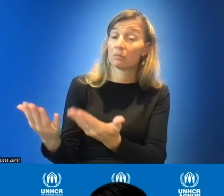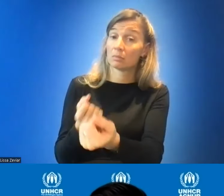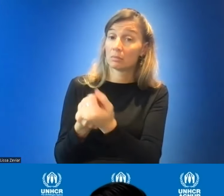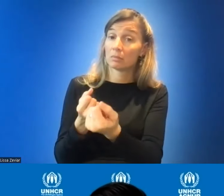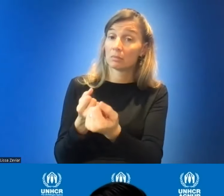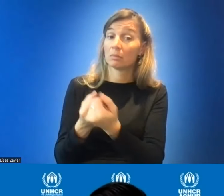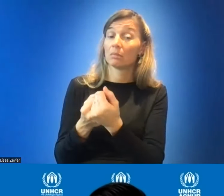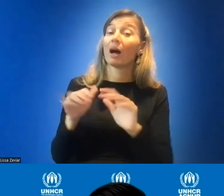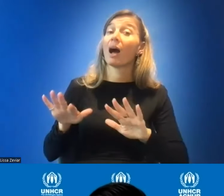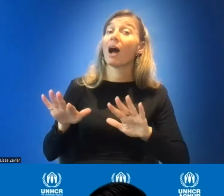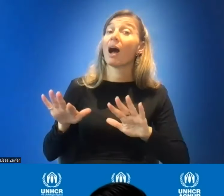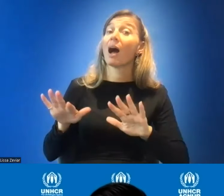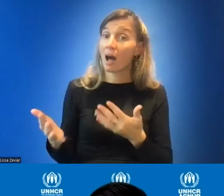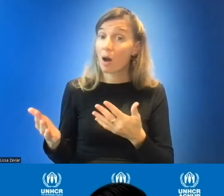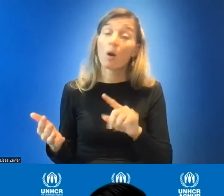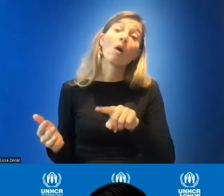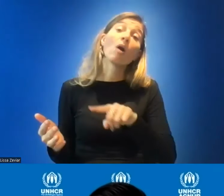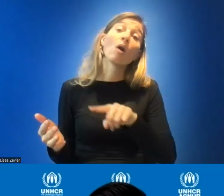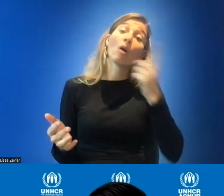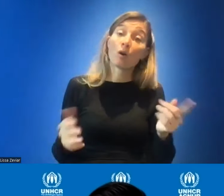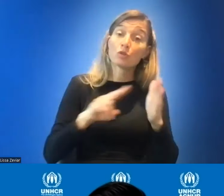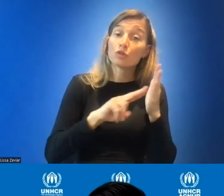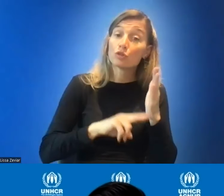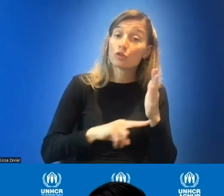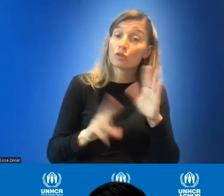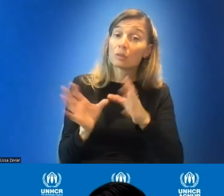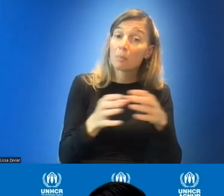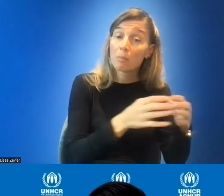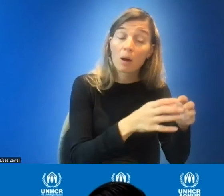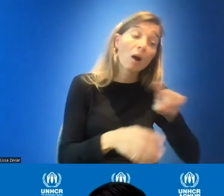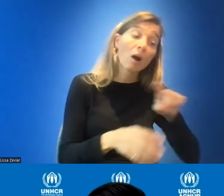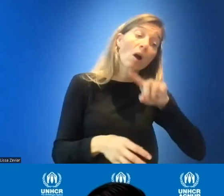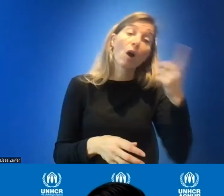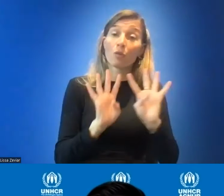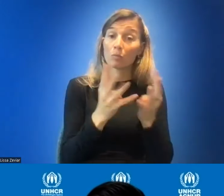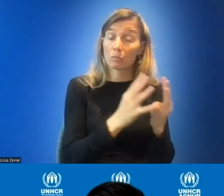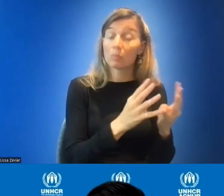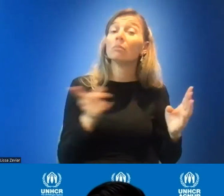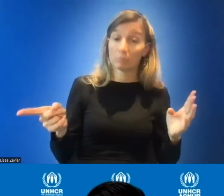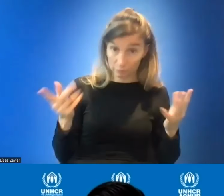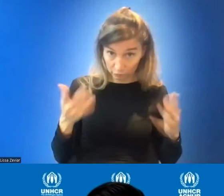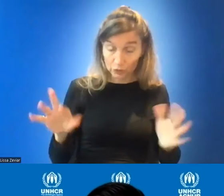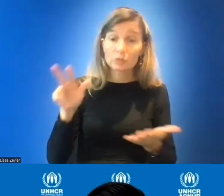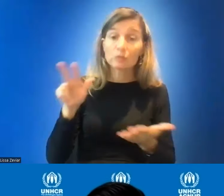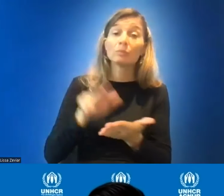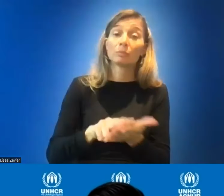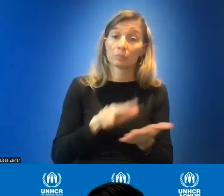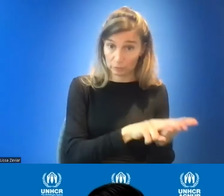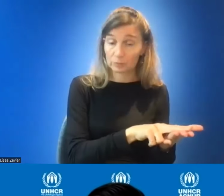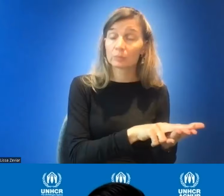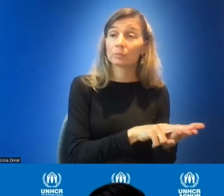other treaty bodies, other committees which monitor conventions that the state did